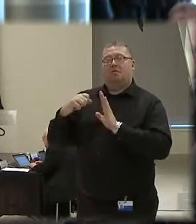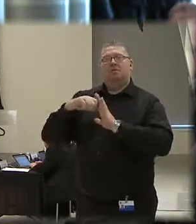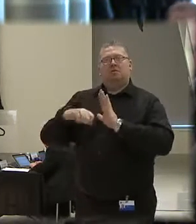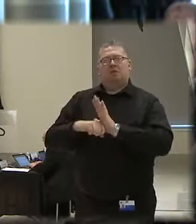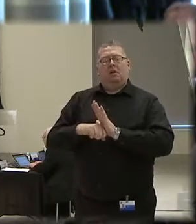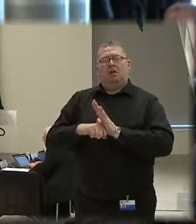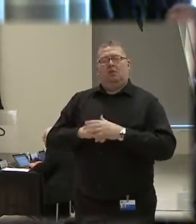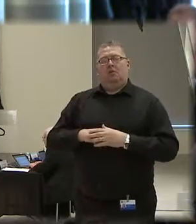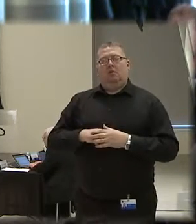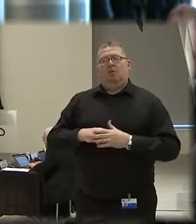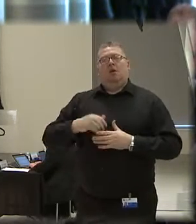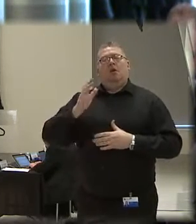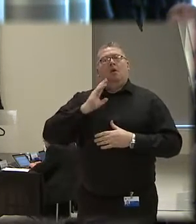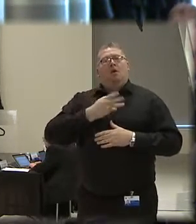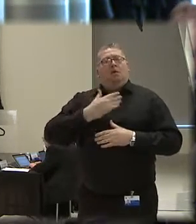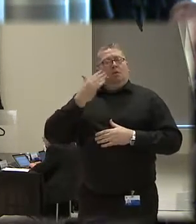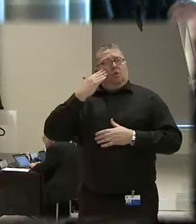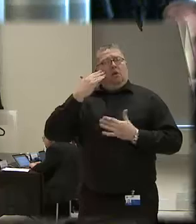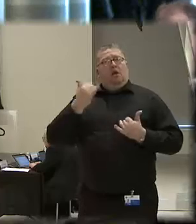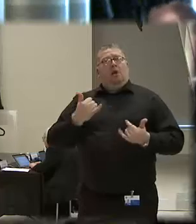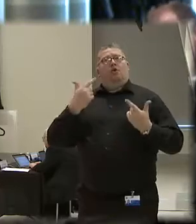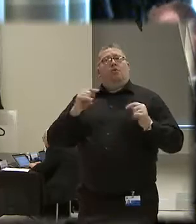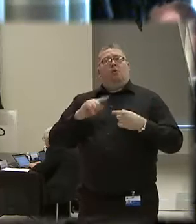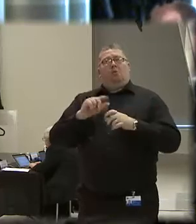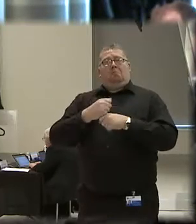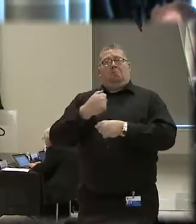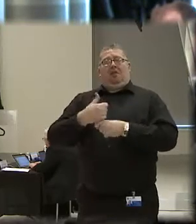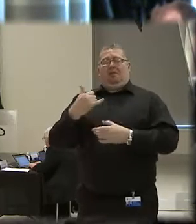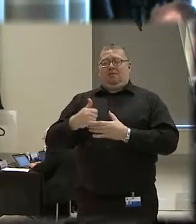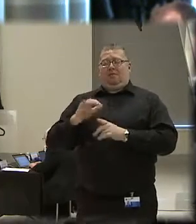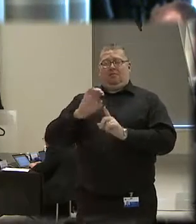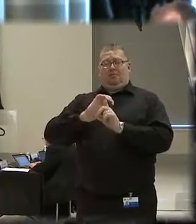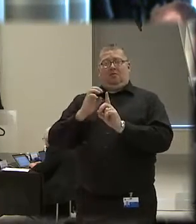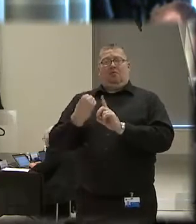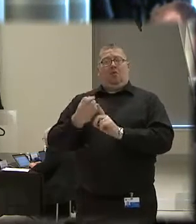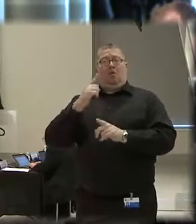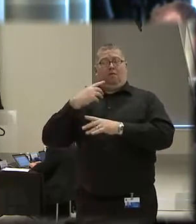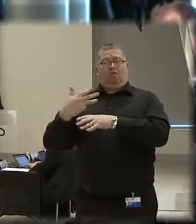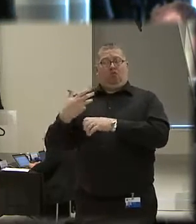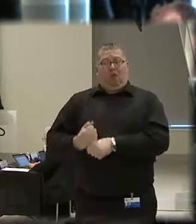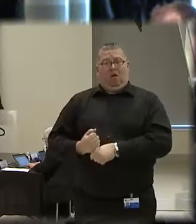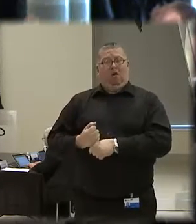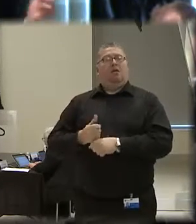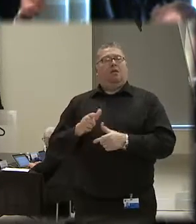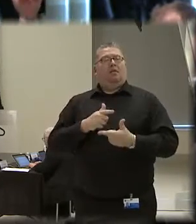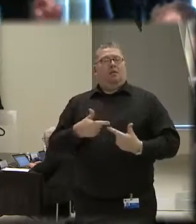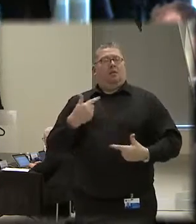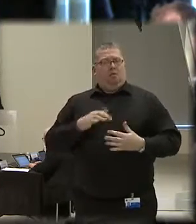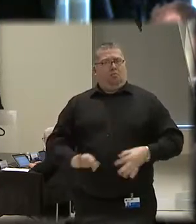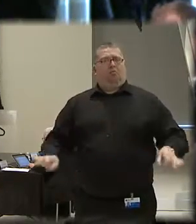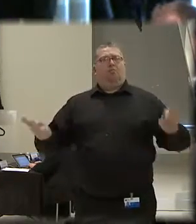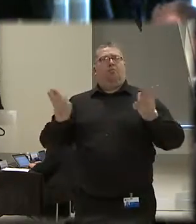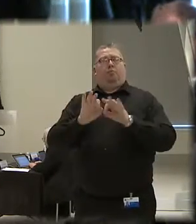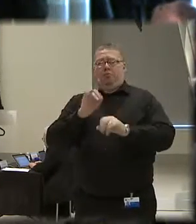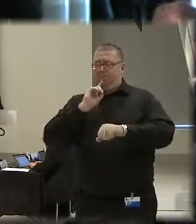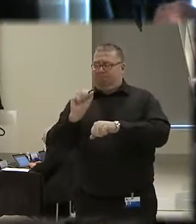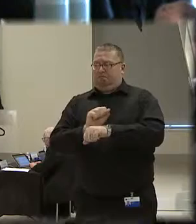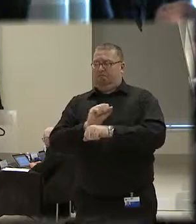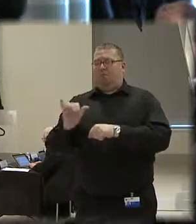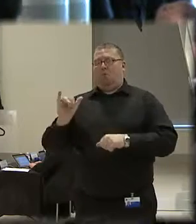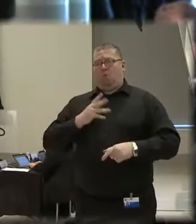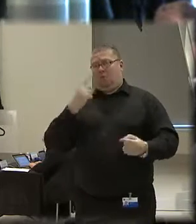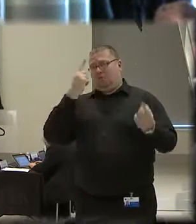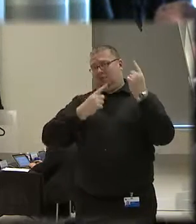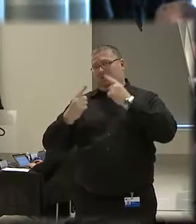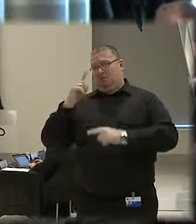in order to create this culture of trust that we're all working towards, it's important that this be